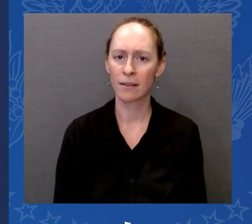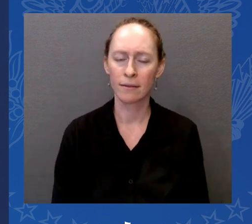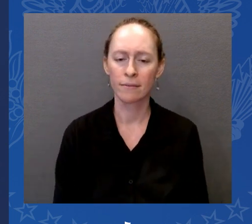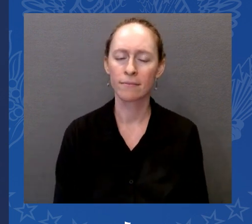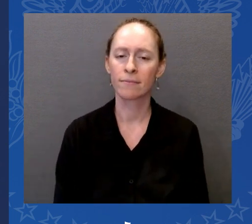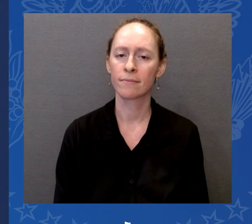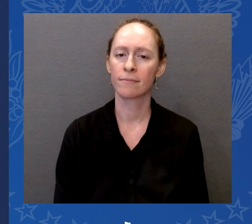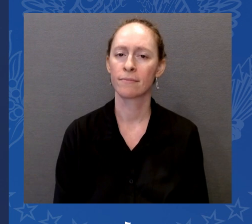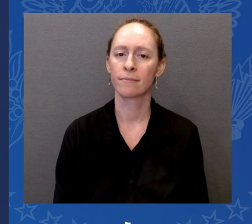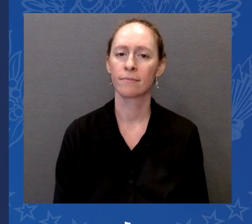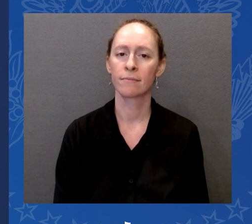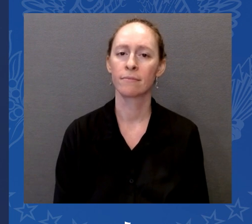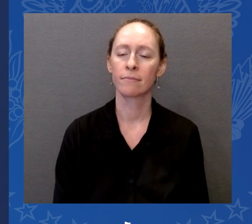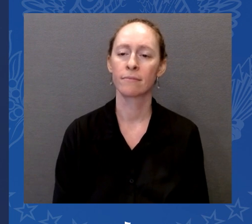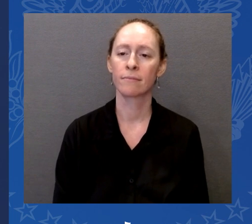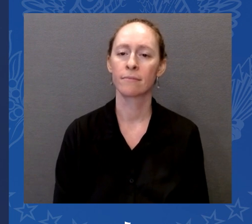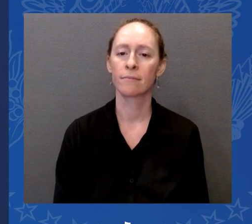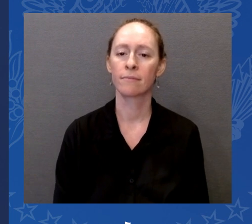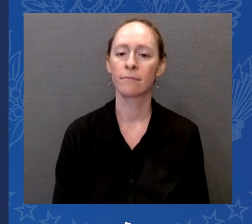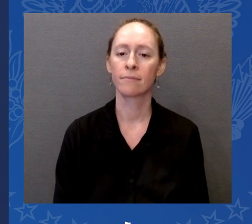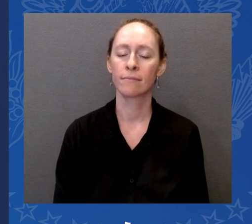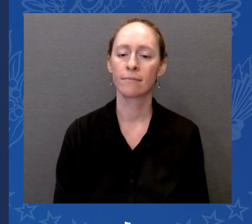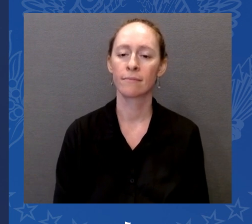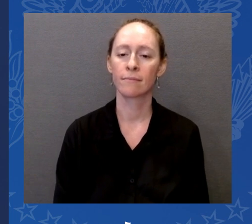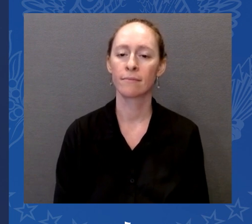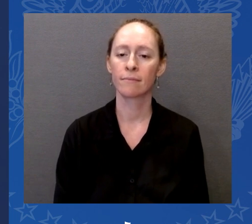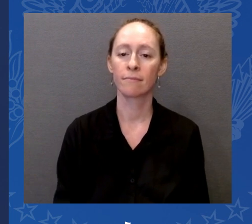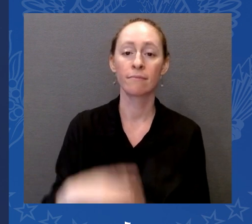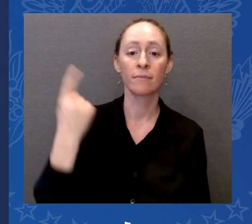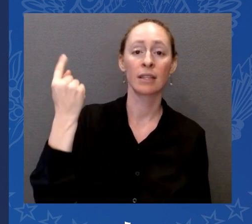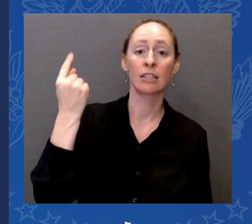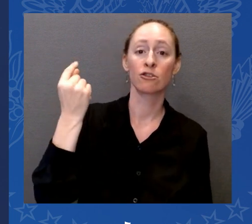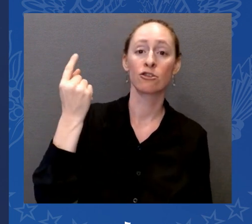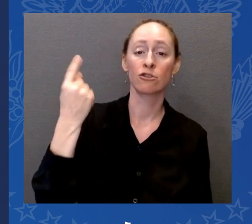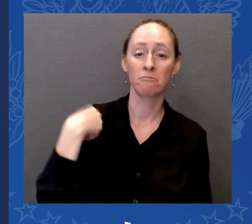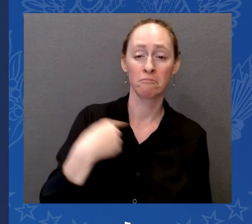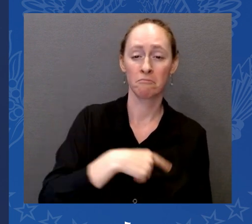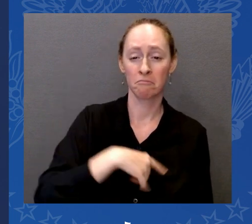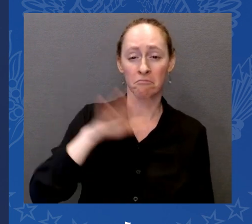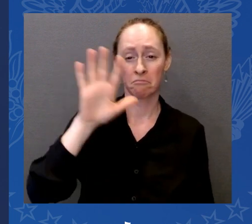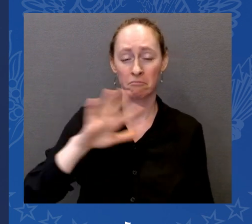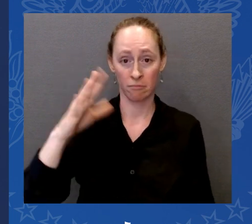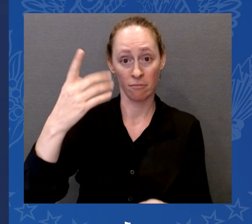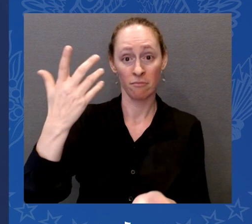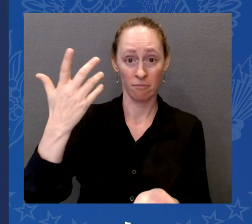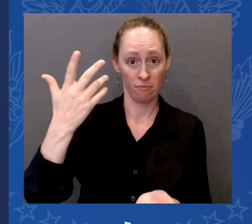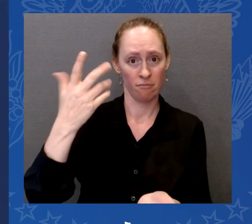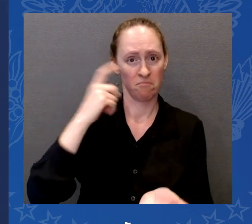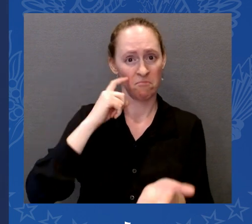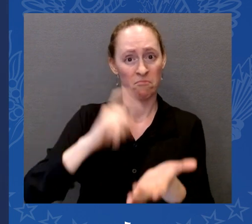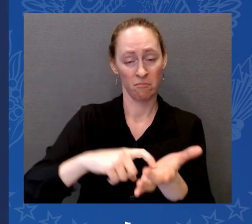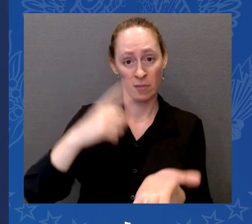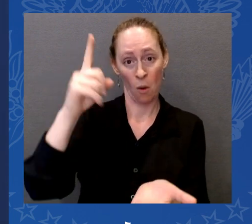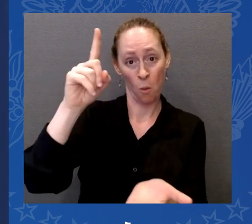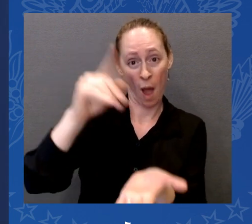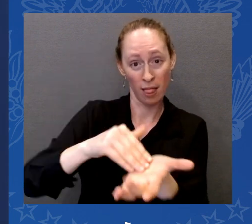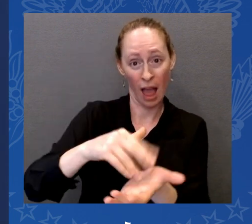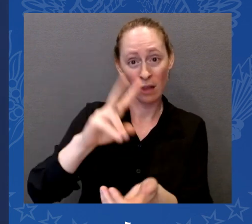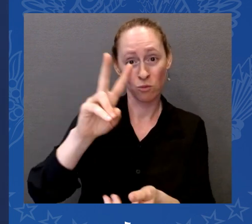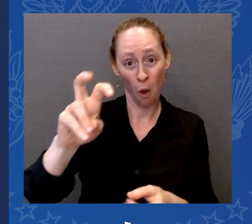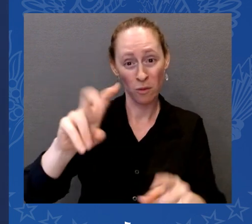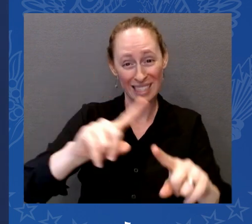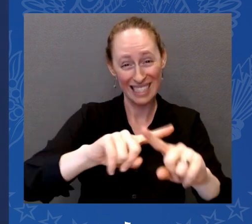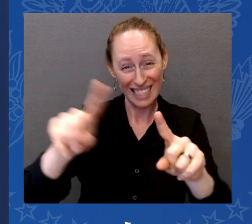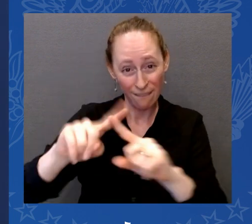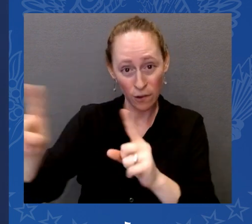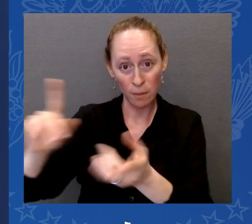1,200 specific prescription drugs went up faster than inflation. We're going to put a stop to that. From now on,